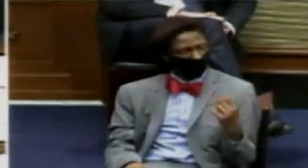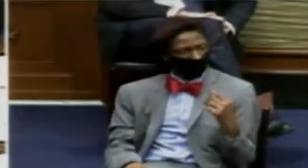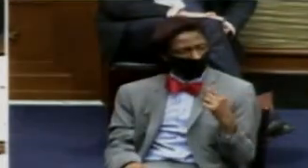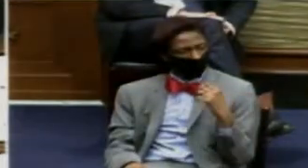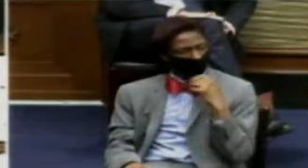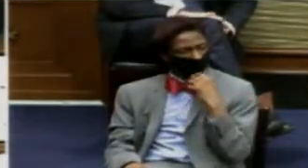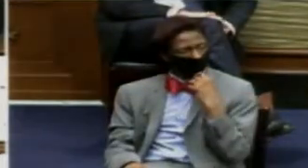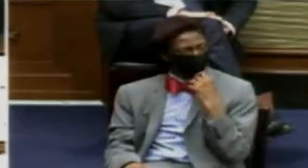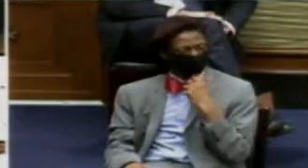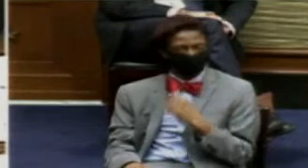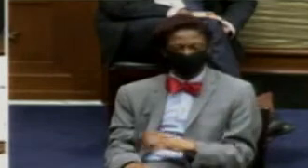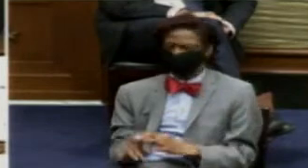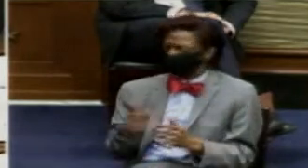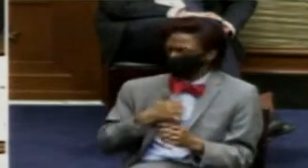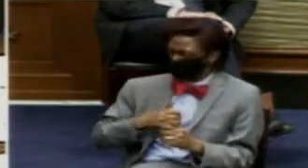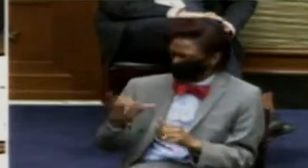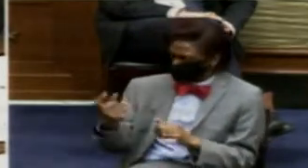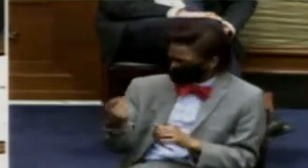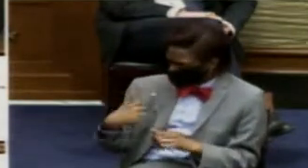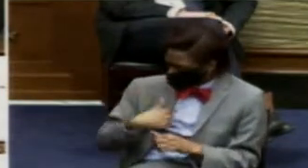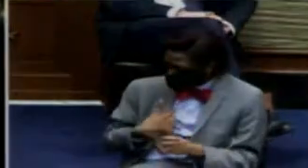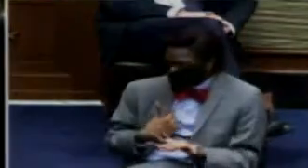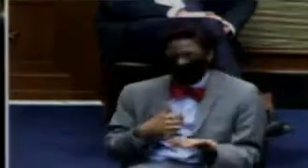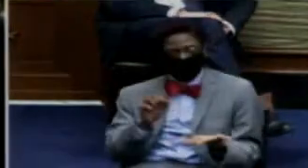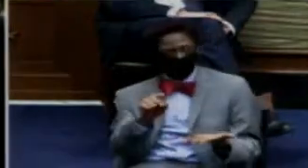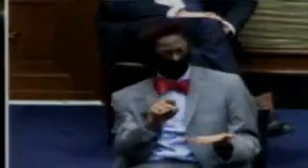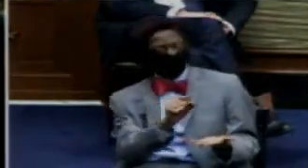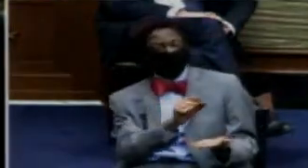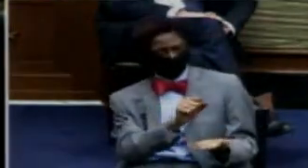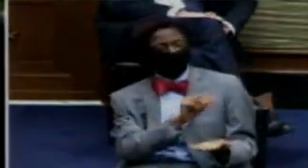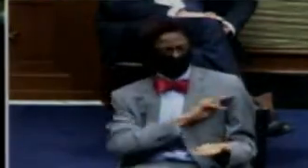me, Madam Chair? Yes, Mayor Bowser.